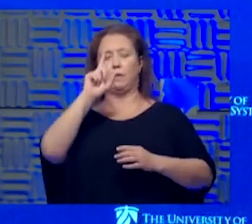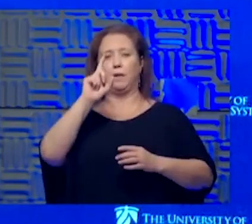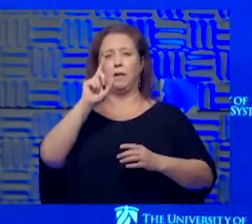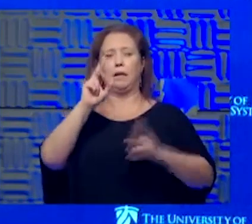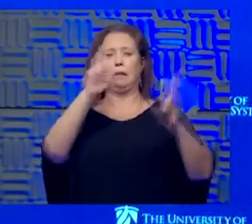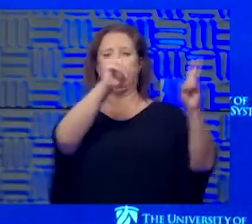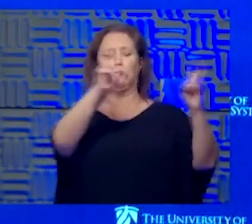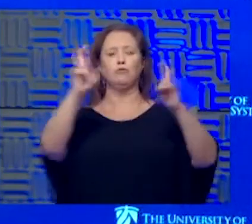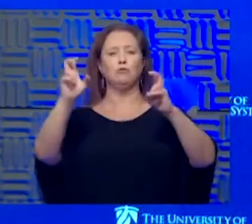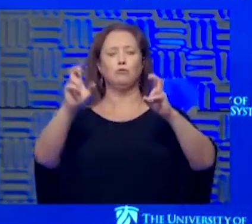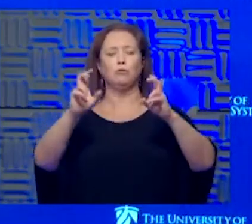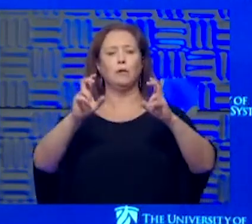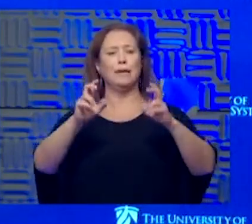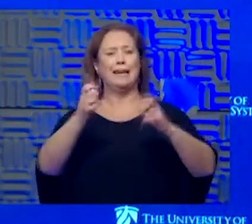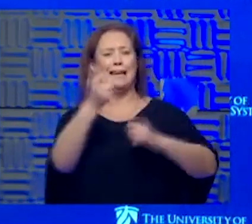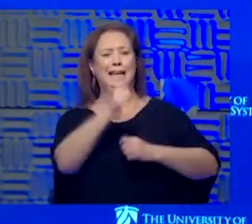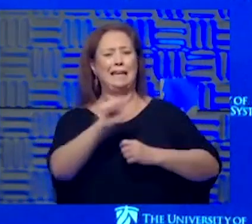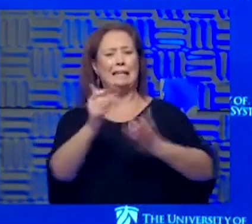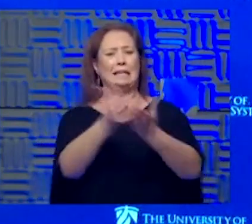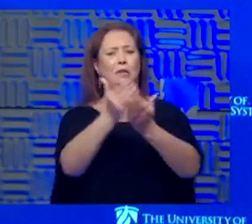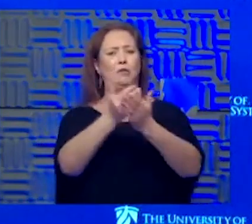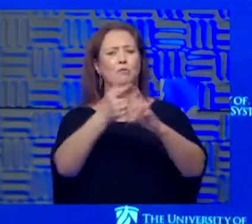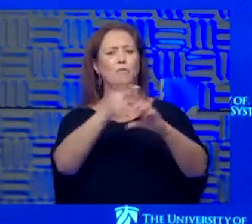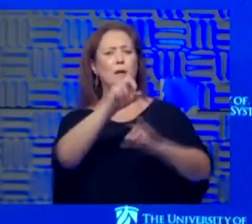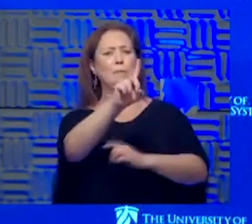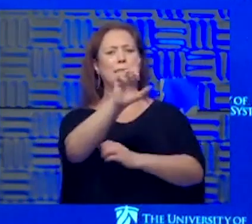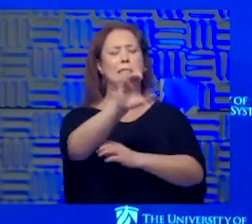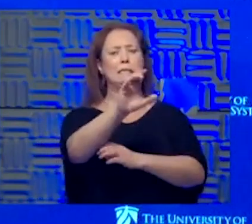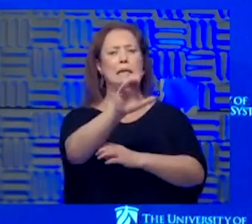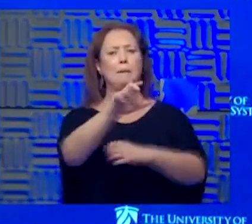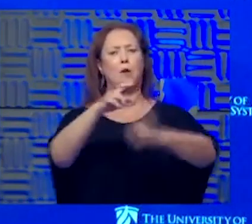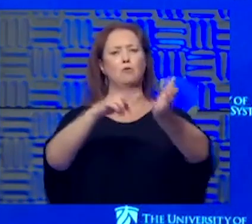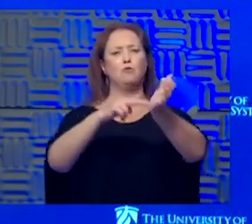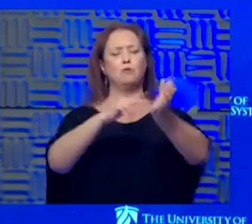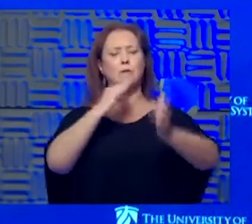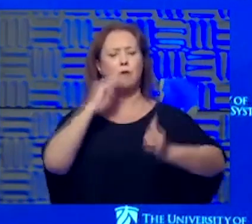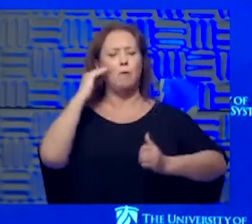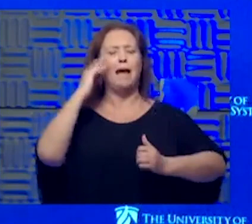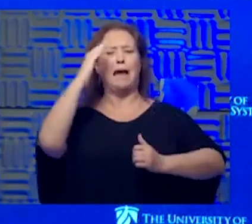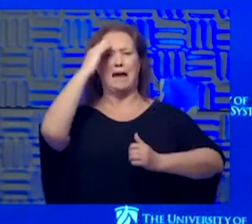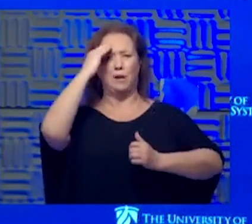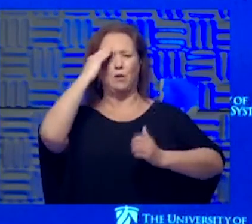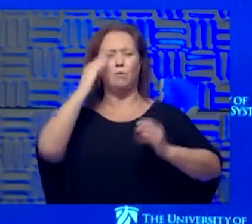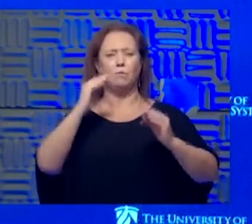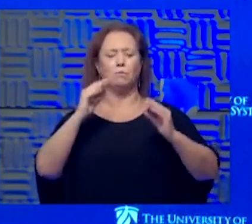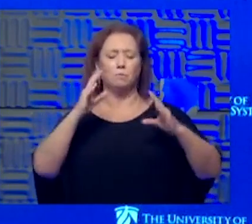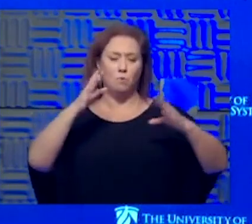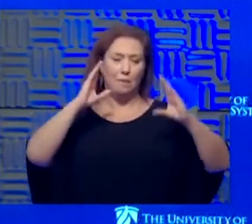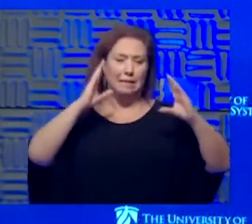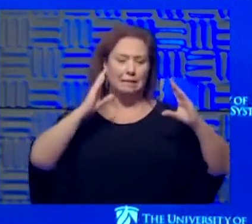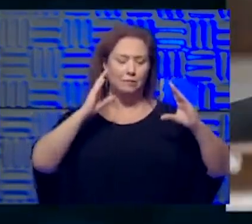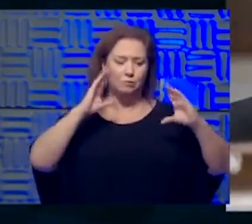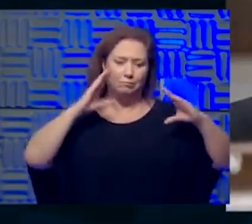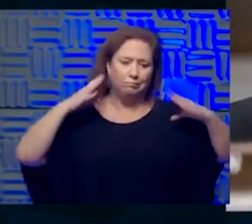that a little bit. Anything new coming out of D.C. around nursing homes? I know there's already been a lot of attention paid.